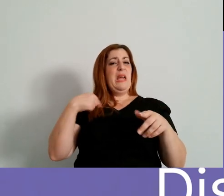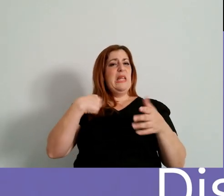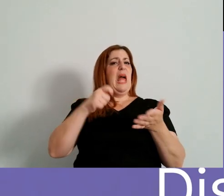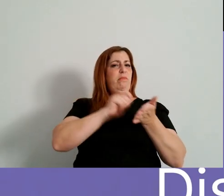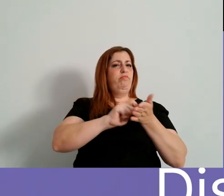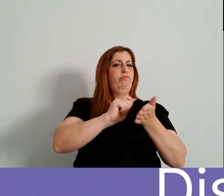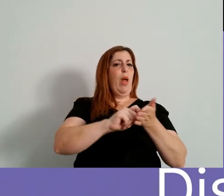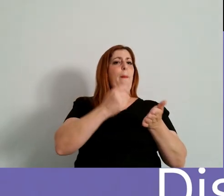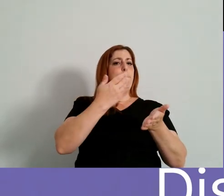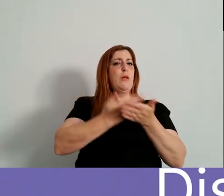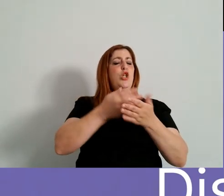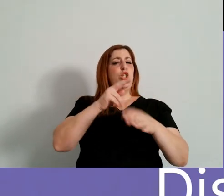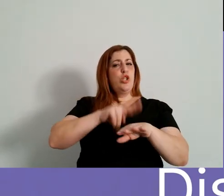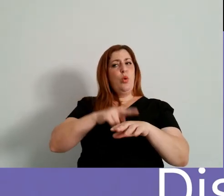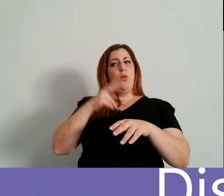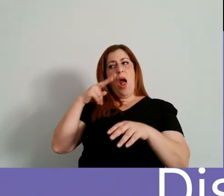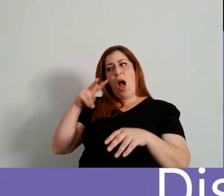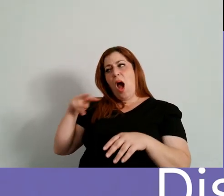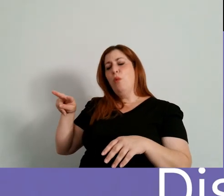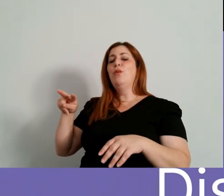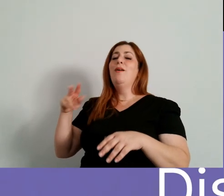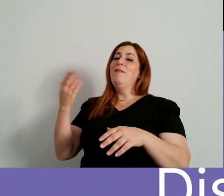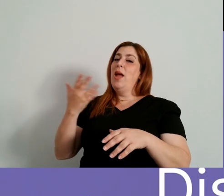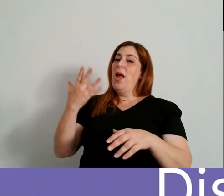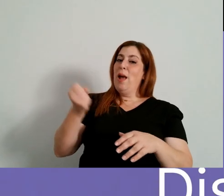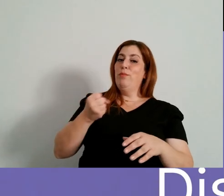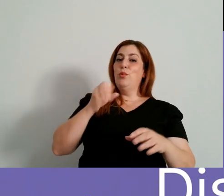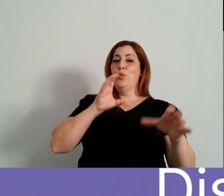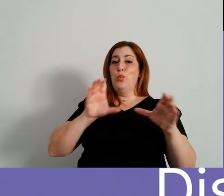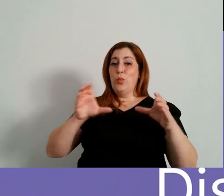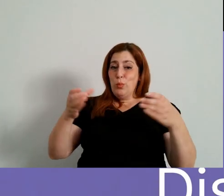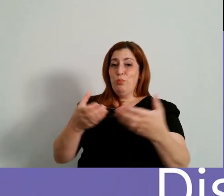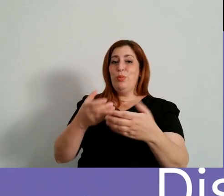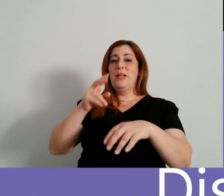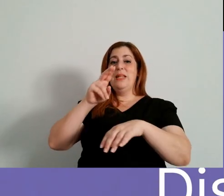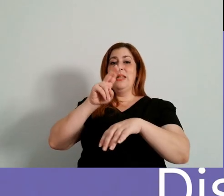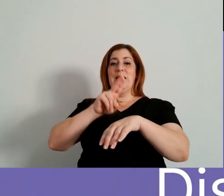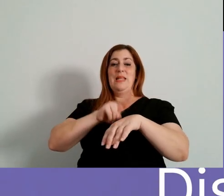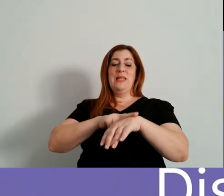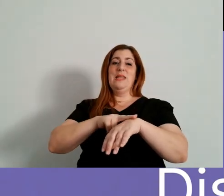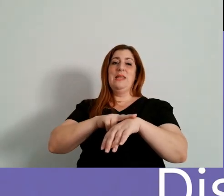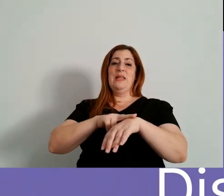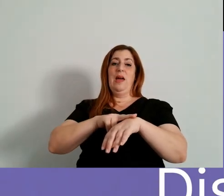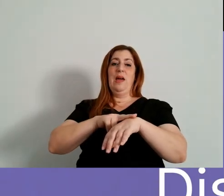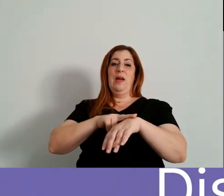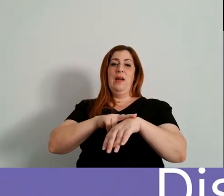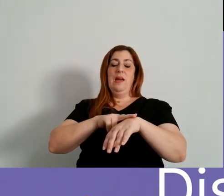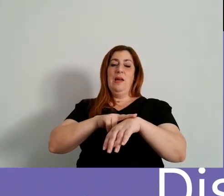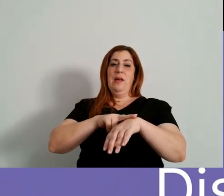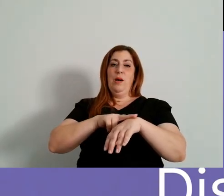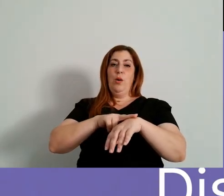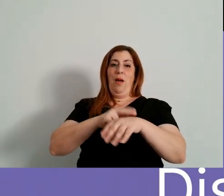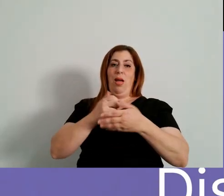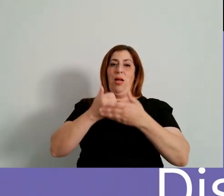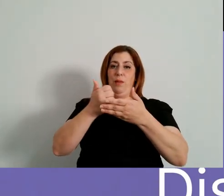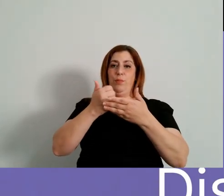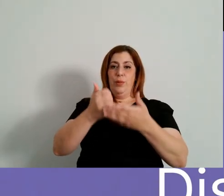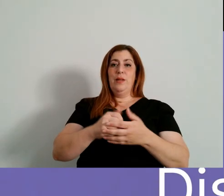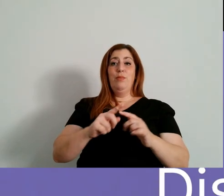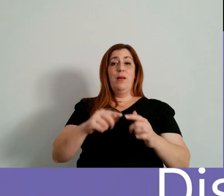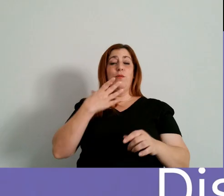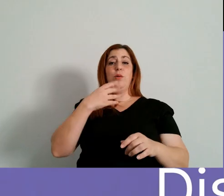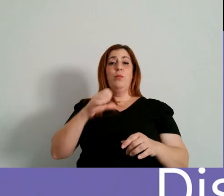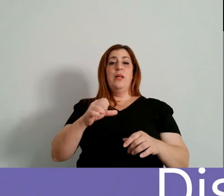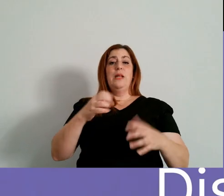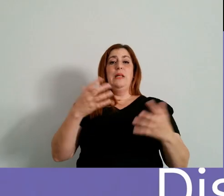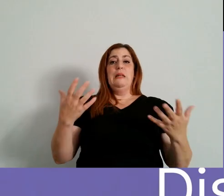in collaboration with other organizations. But unfortunately, again, I don't think Malta's quite there